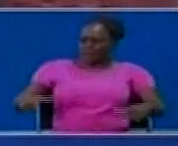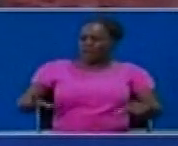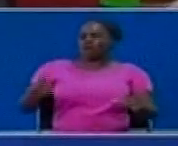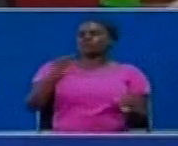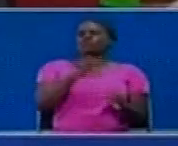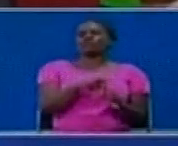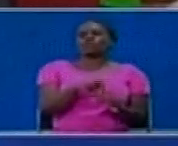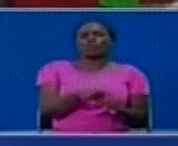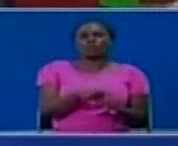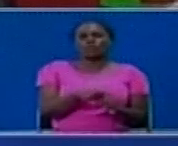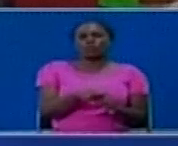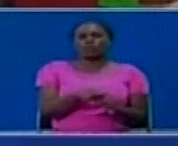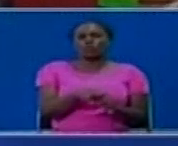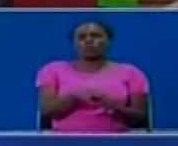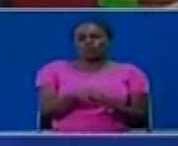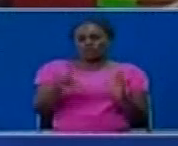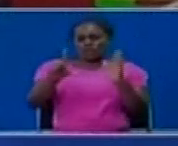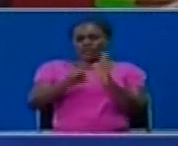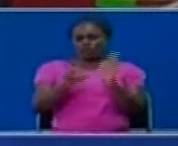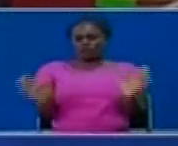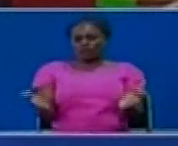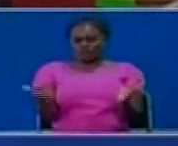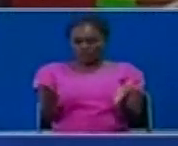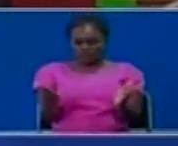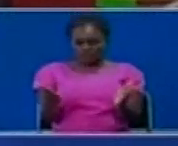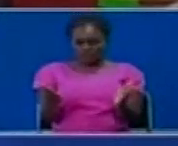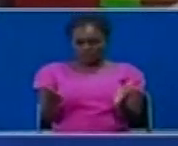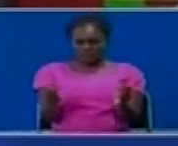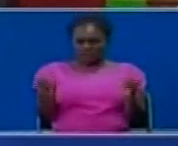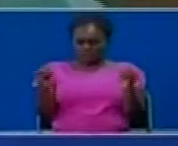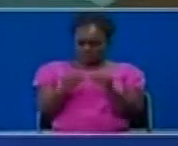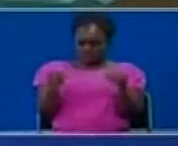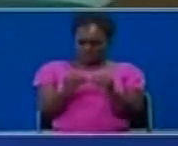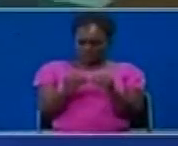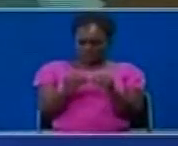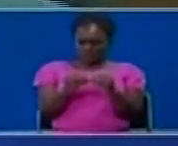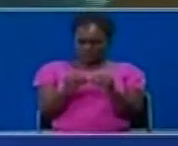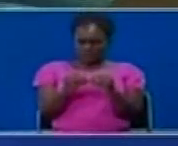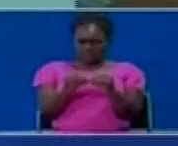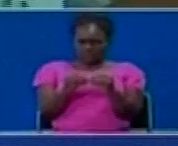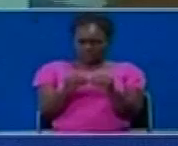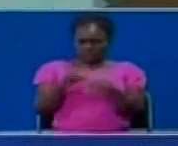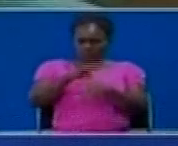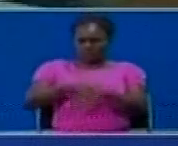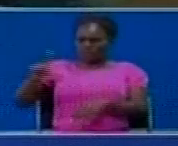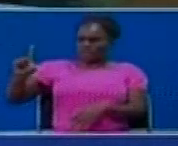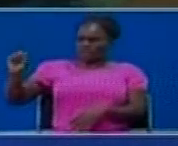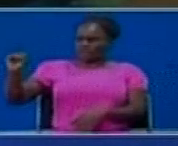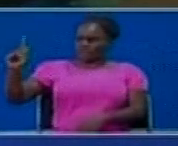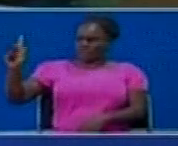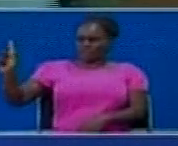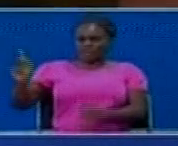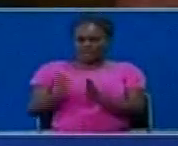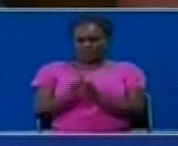to vote. The Senate's Committee on Legal Affairs immediately convened a sitting where it received views from the Law Society of Kenya and Mkenya